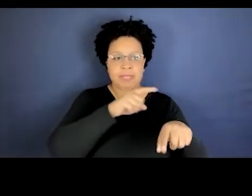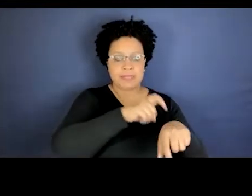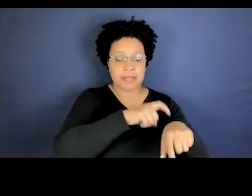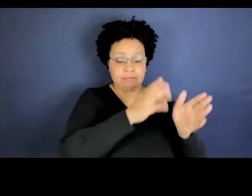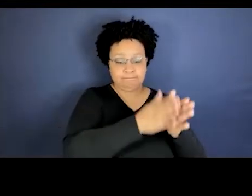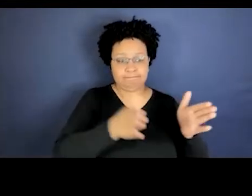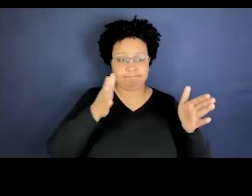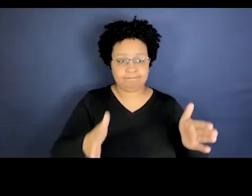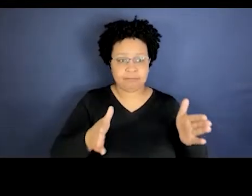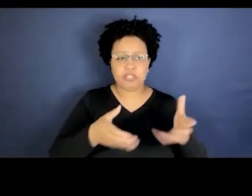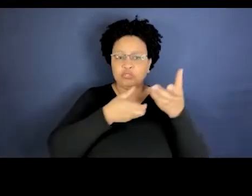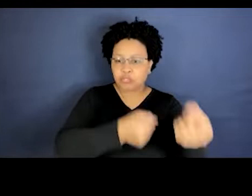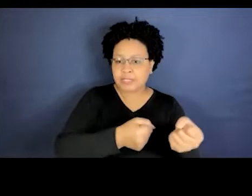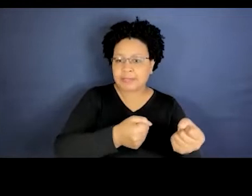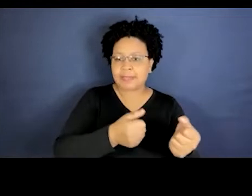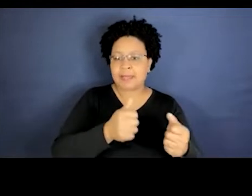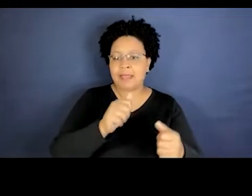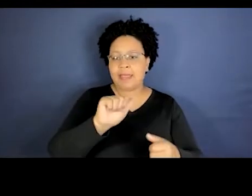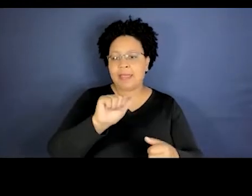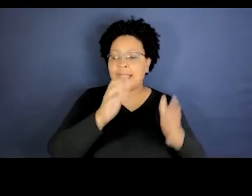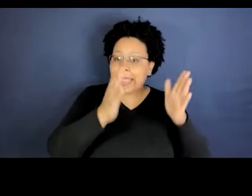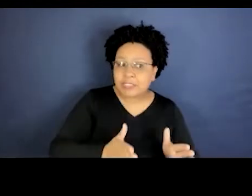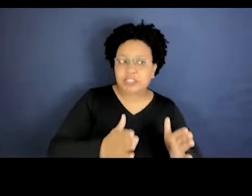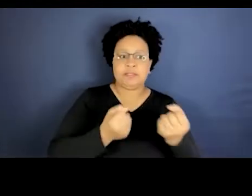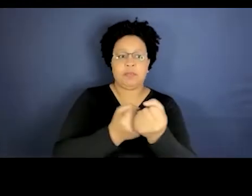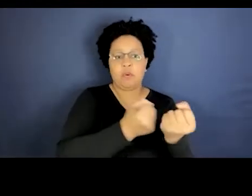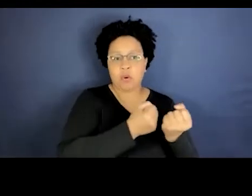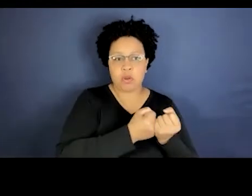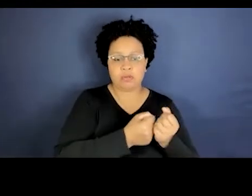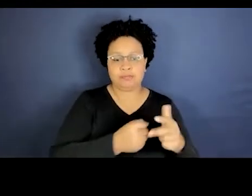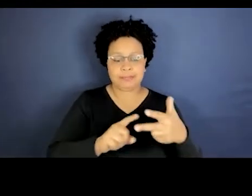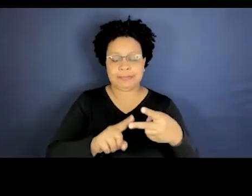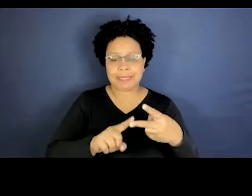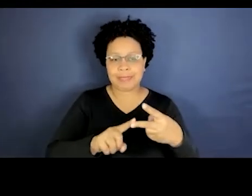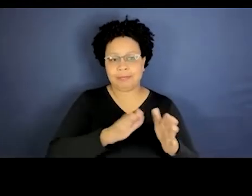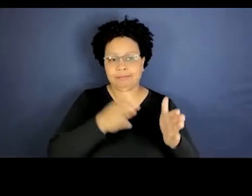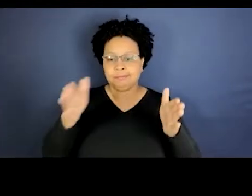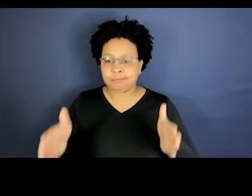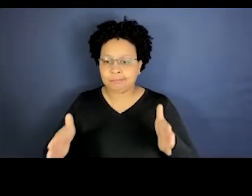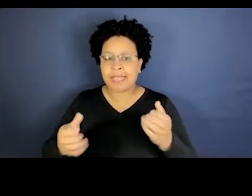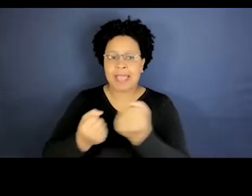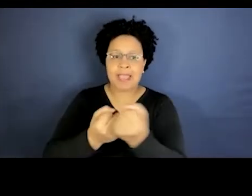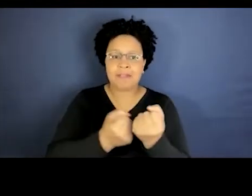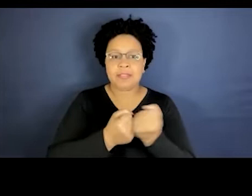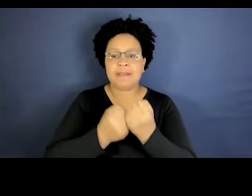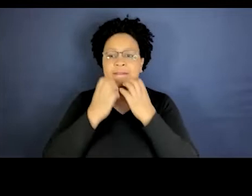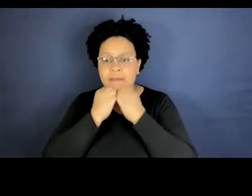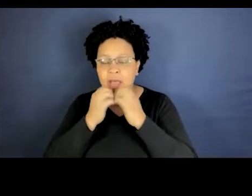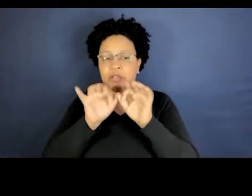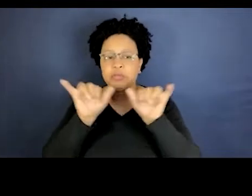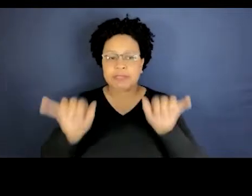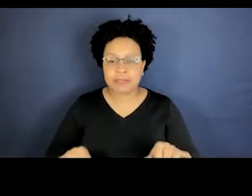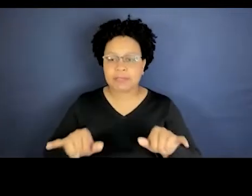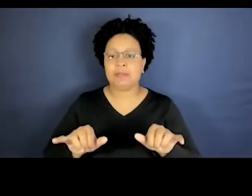trustworthy agents of support, is the first phase. Second phase is advocacy value system development. And third phase is